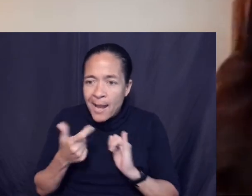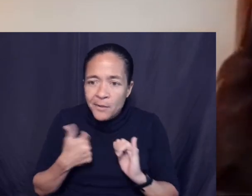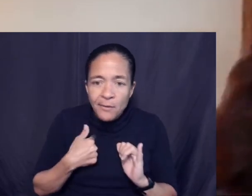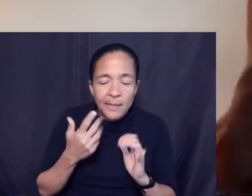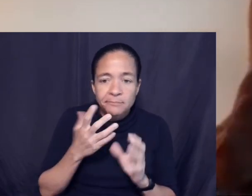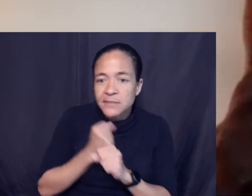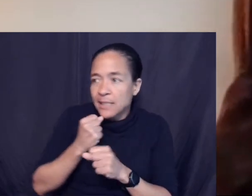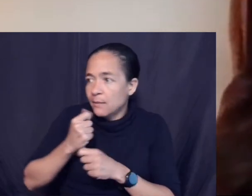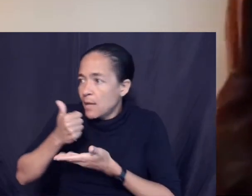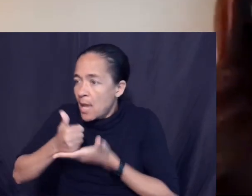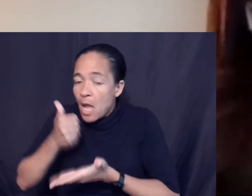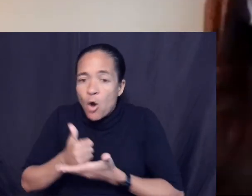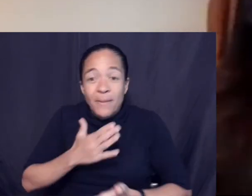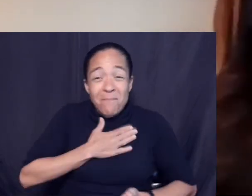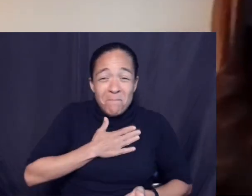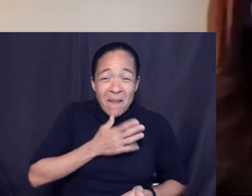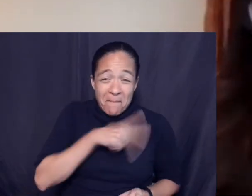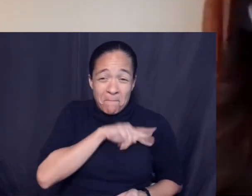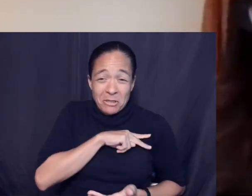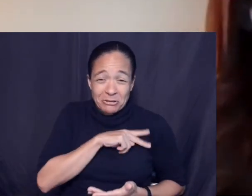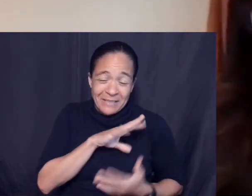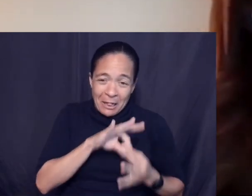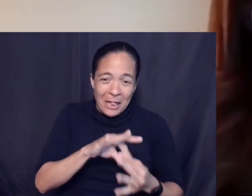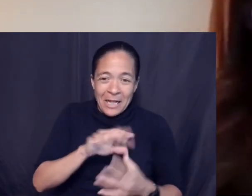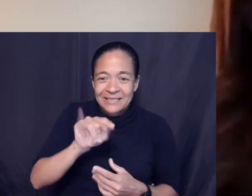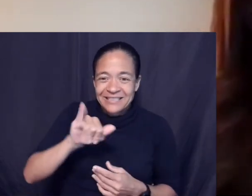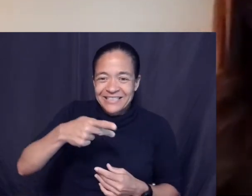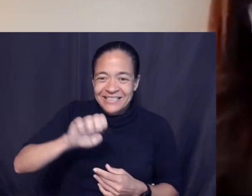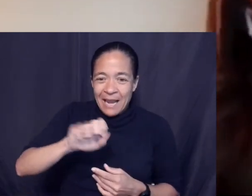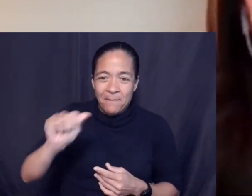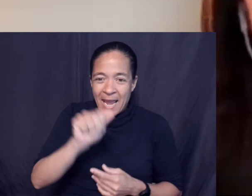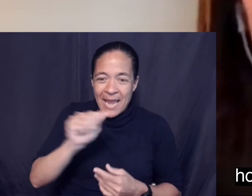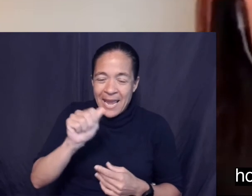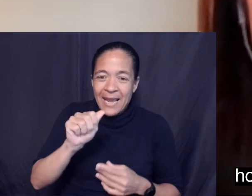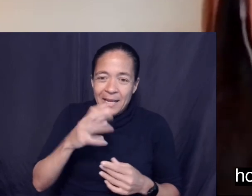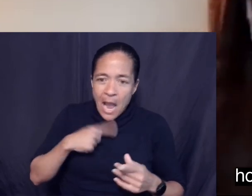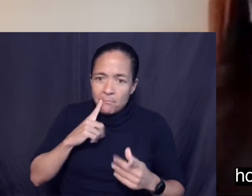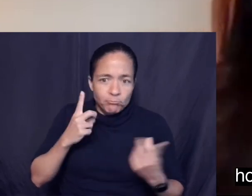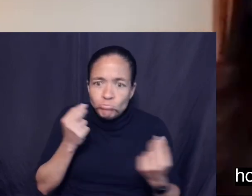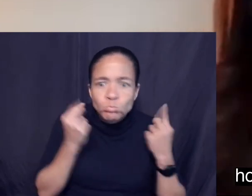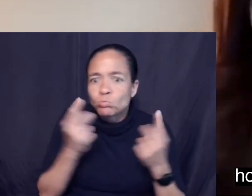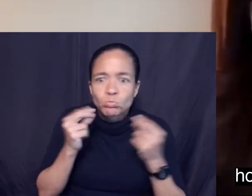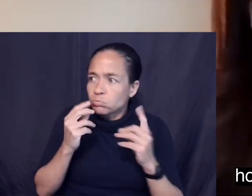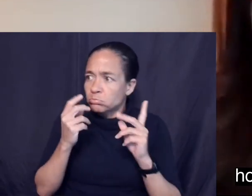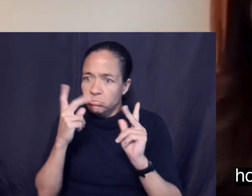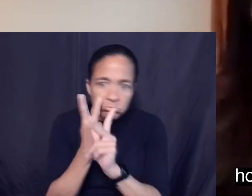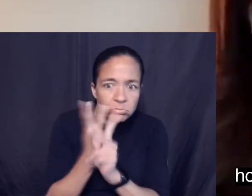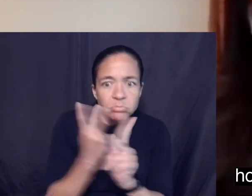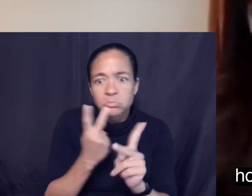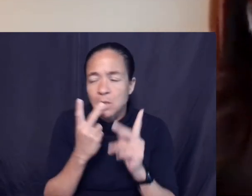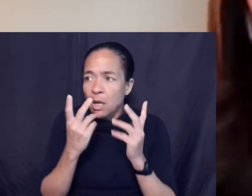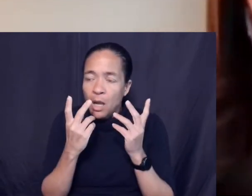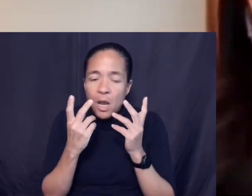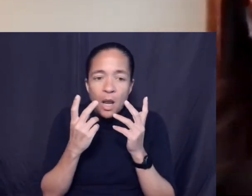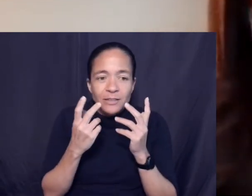next steps? And I'm very type A, so I think it was hard trying to figure out how to do what was best for your family,